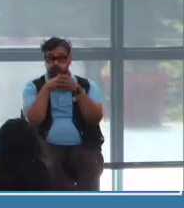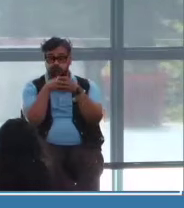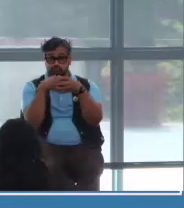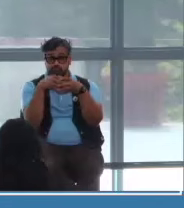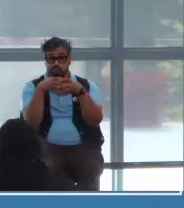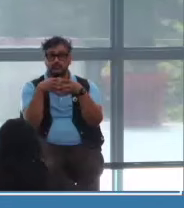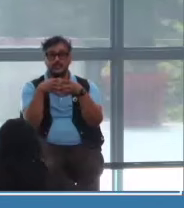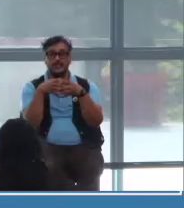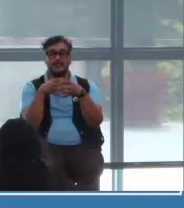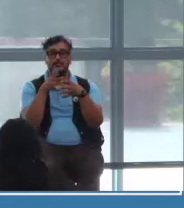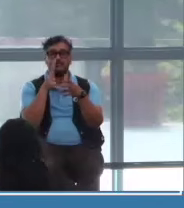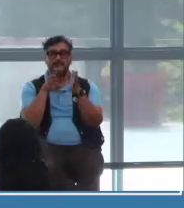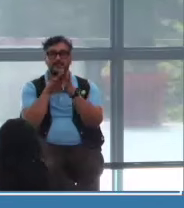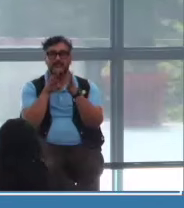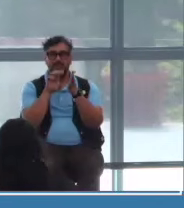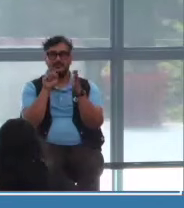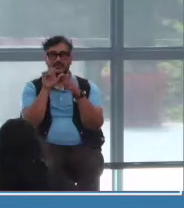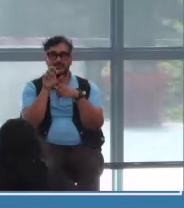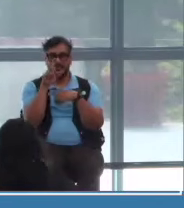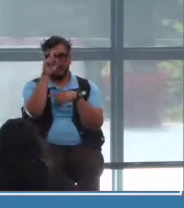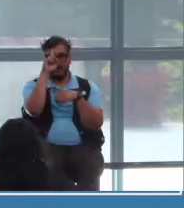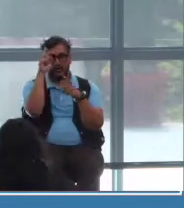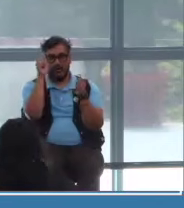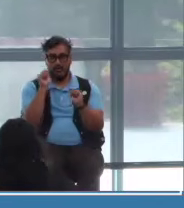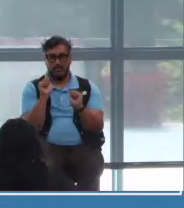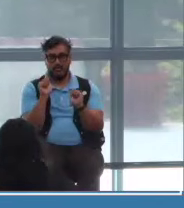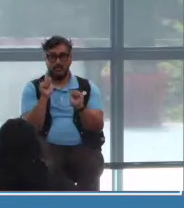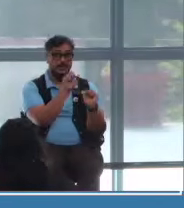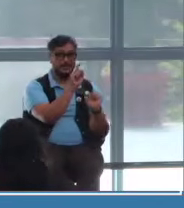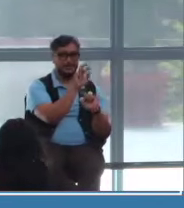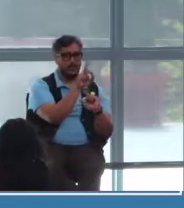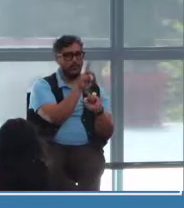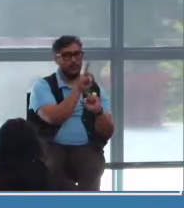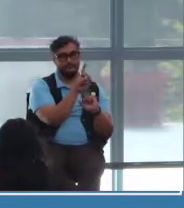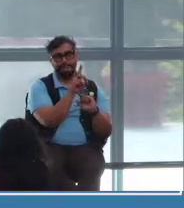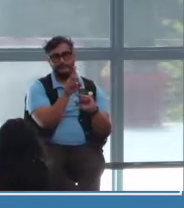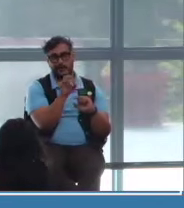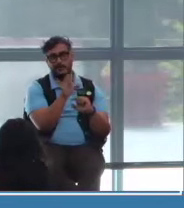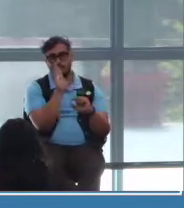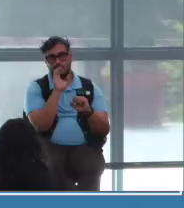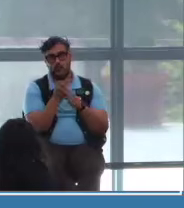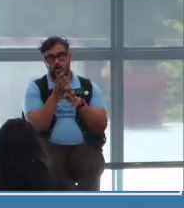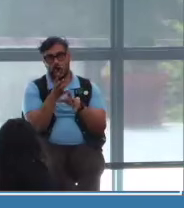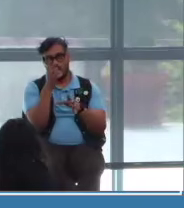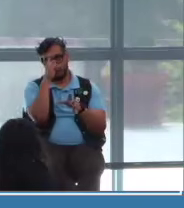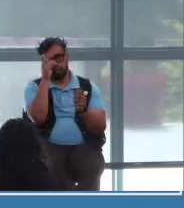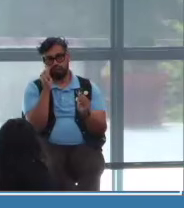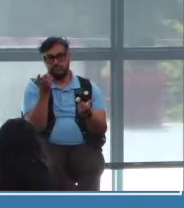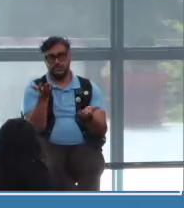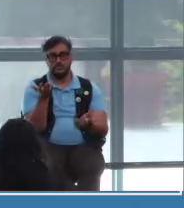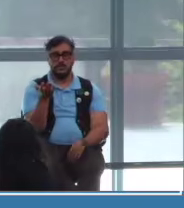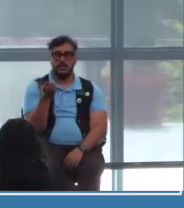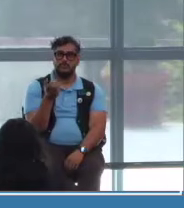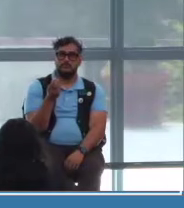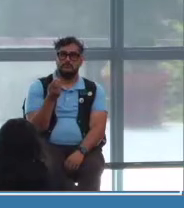time can developing scarring and atrophy. And steroids can also cause a cortical atrophy. So there